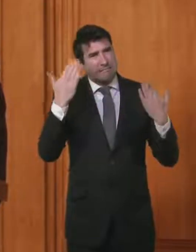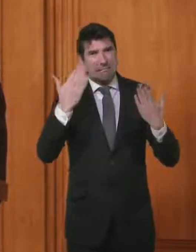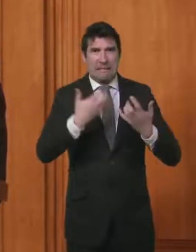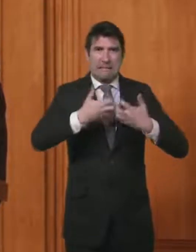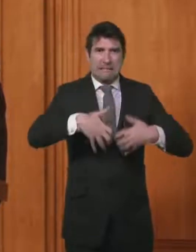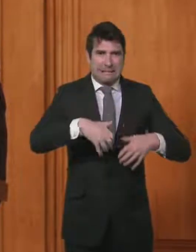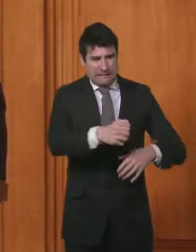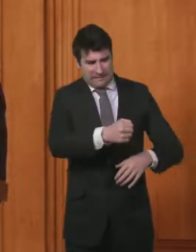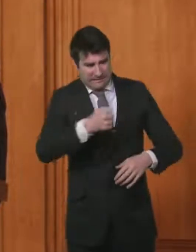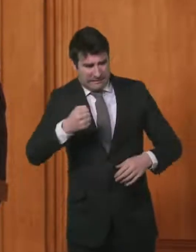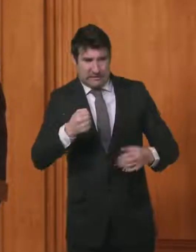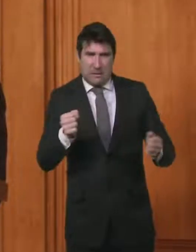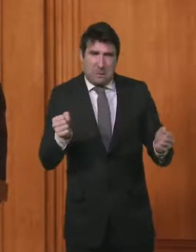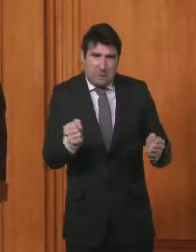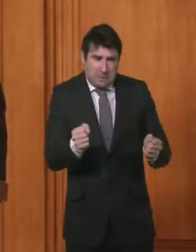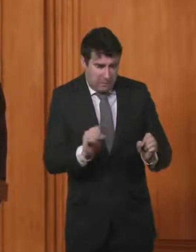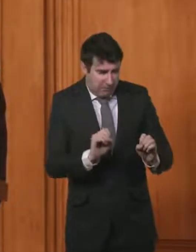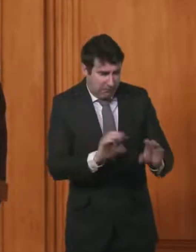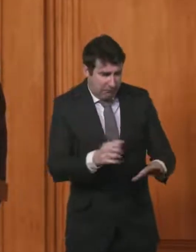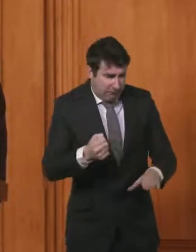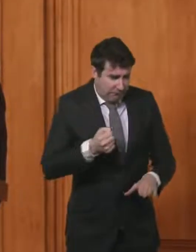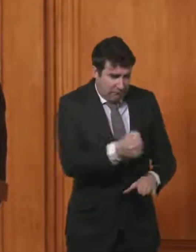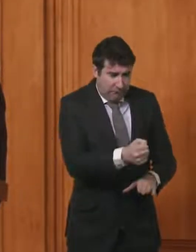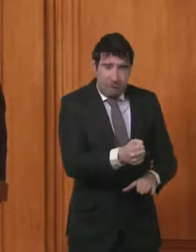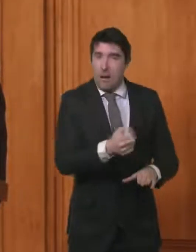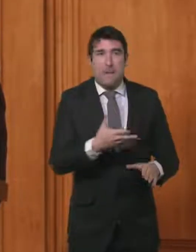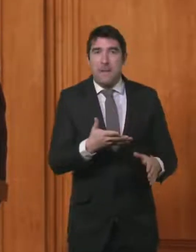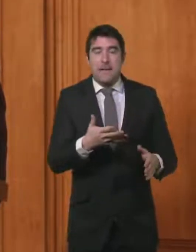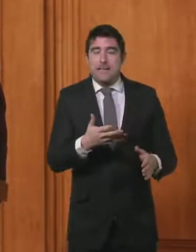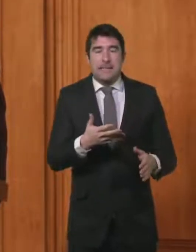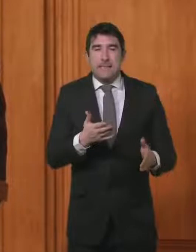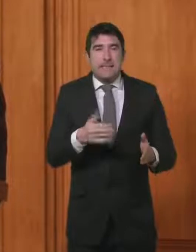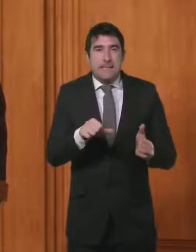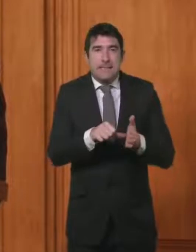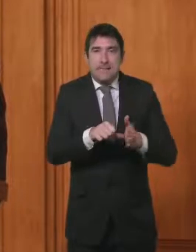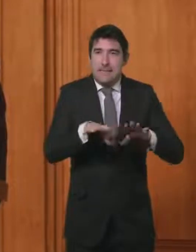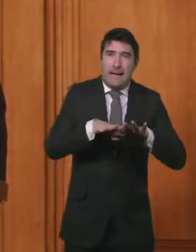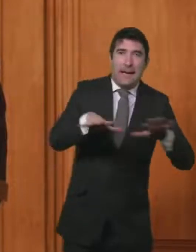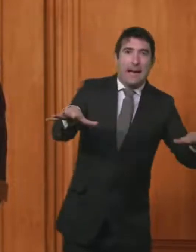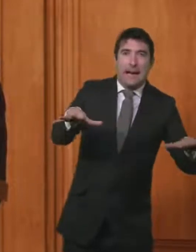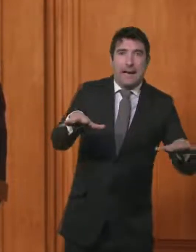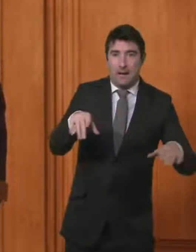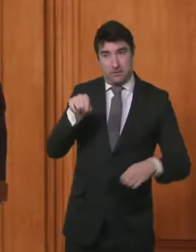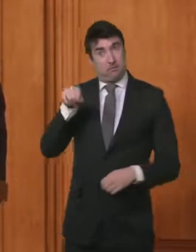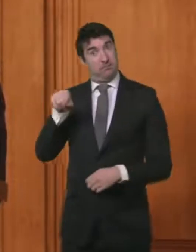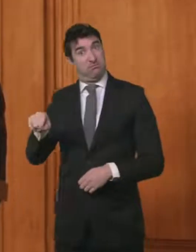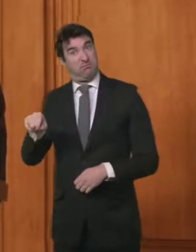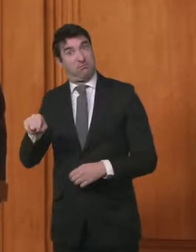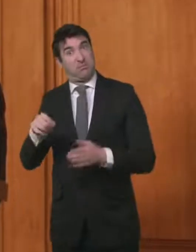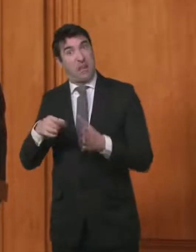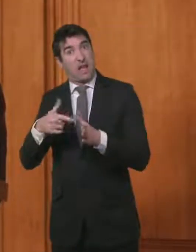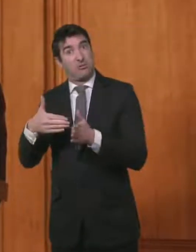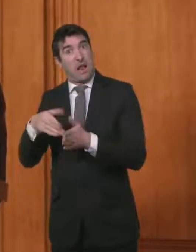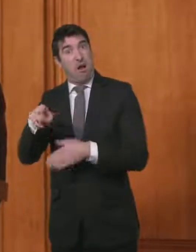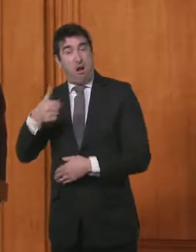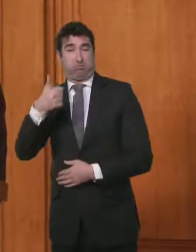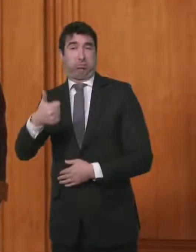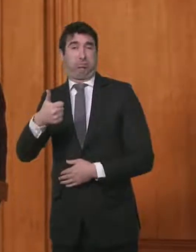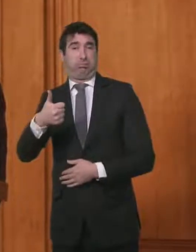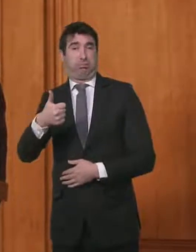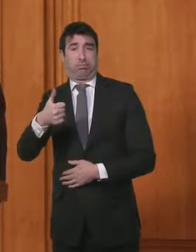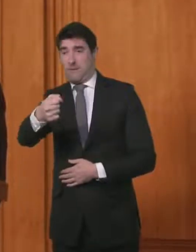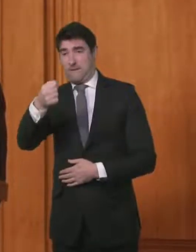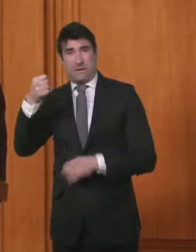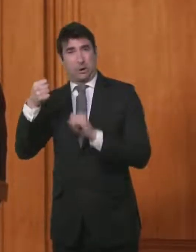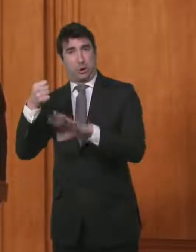of reach and flexibility and scale up. In addition to that, there is an